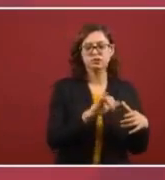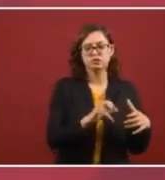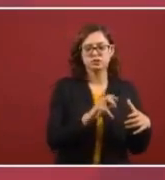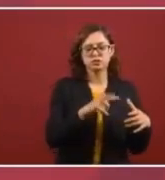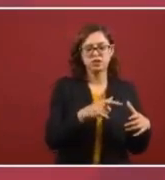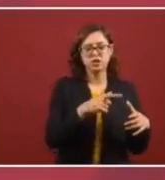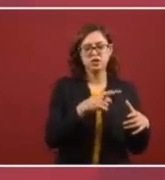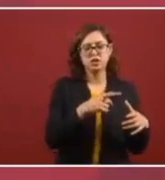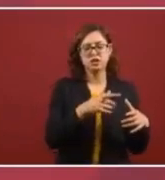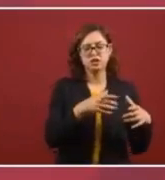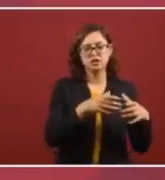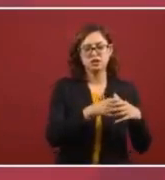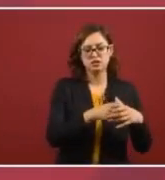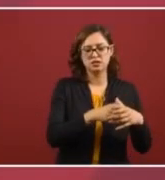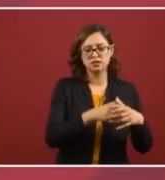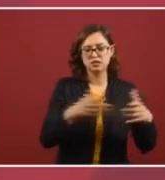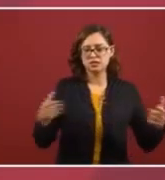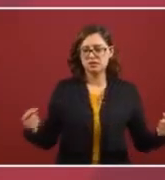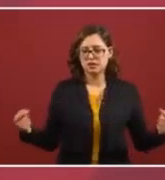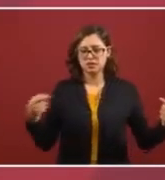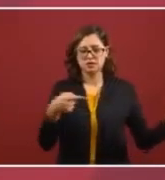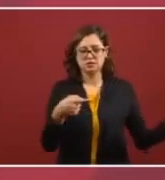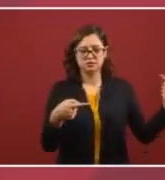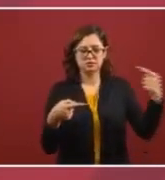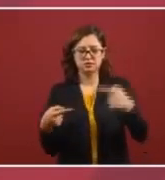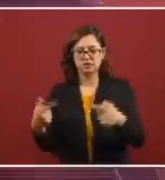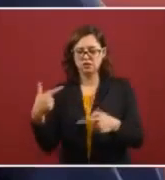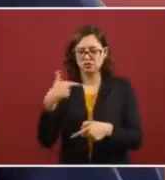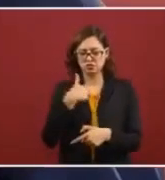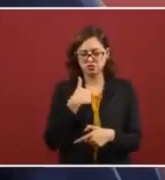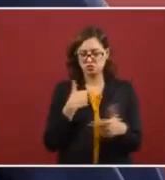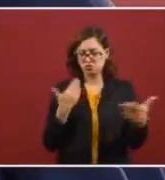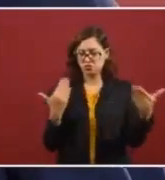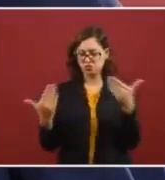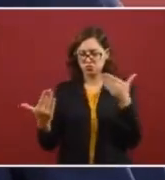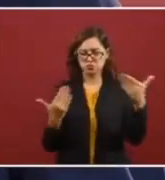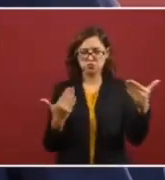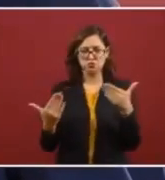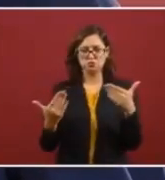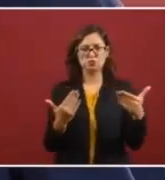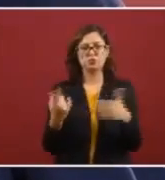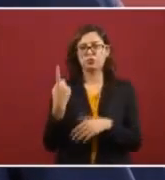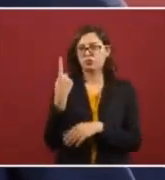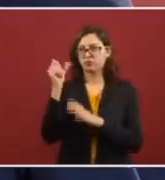and Astros passed. I did my prediction